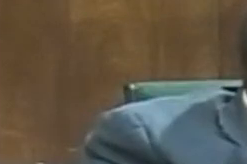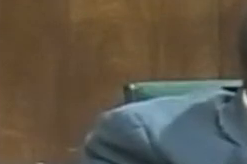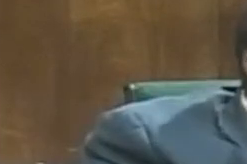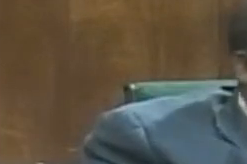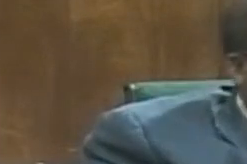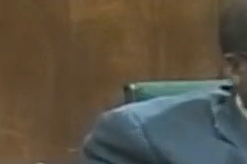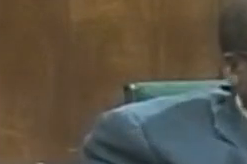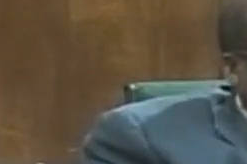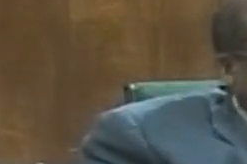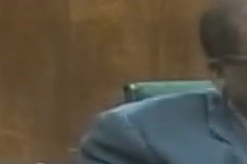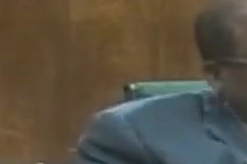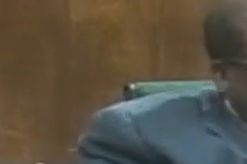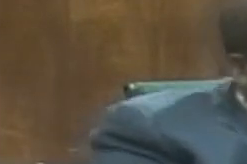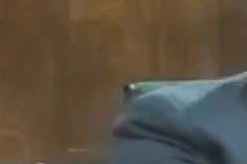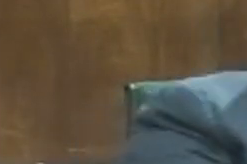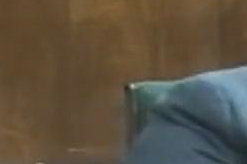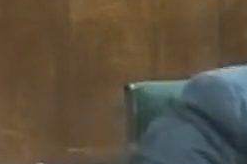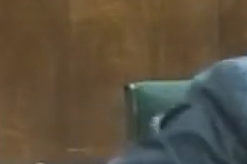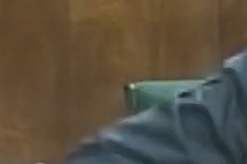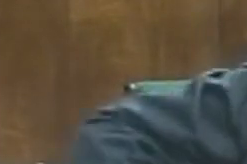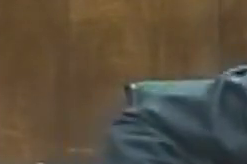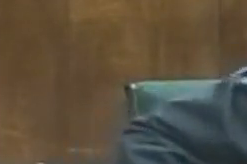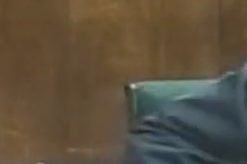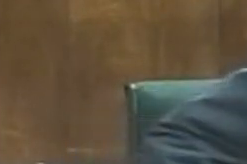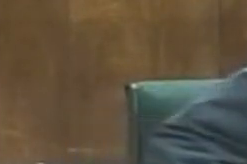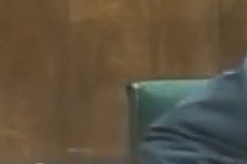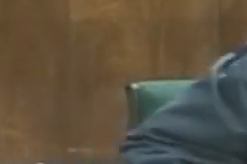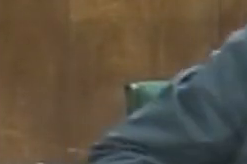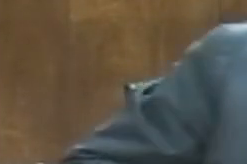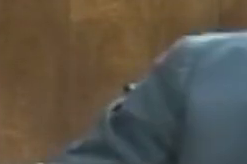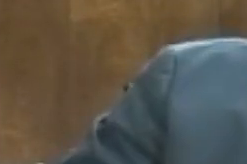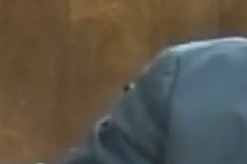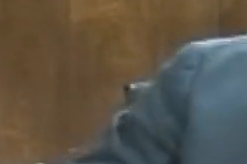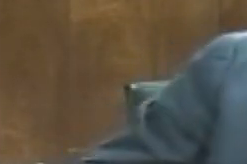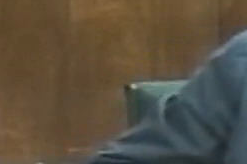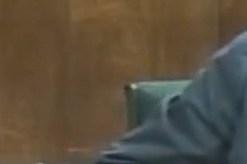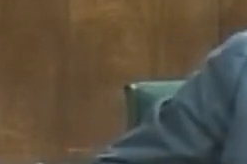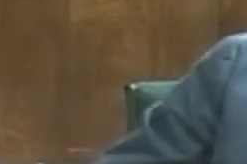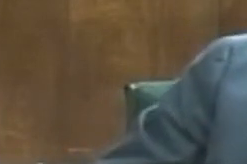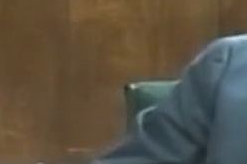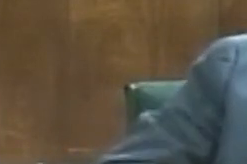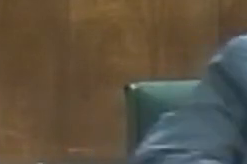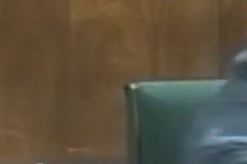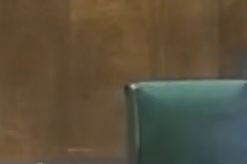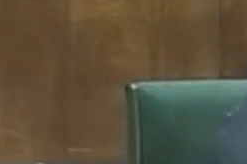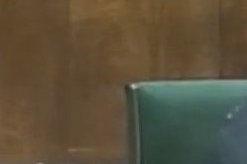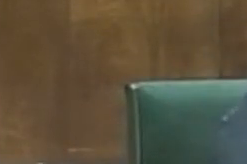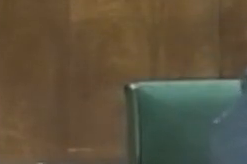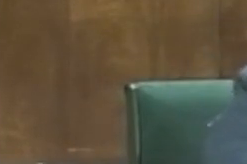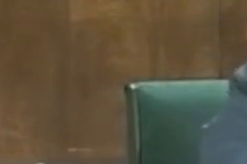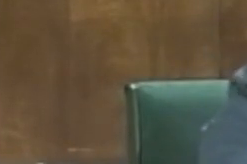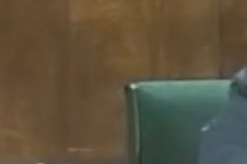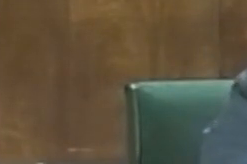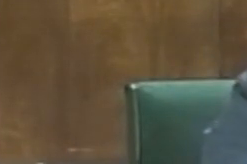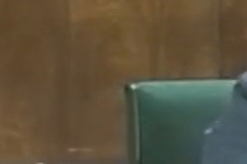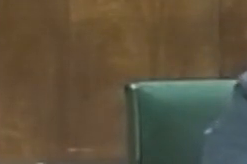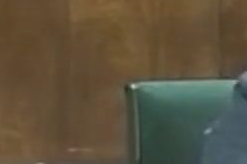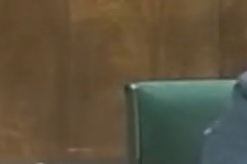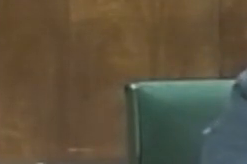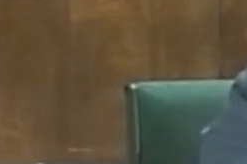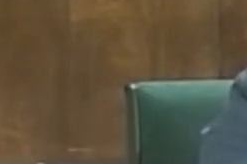I heard him on, I think it was Nationwide, when I heard him, his words that he used, they